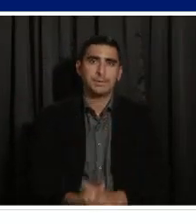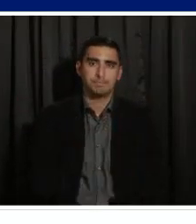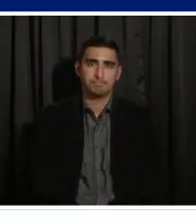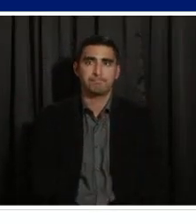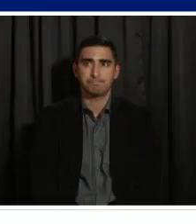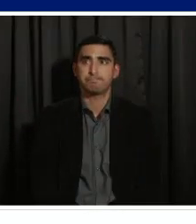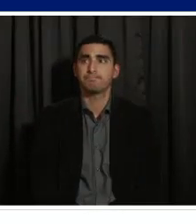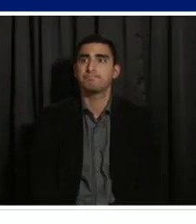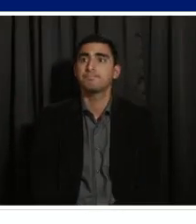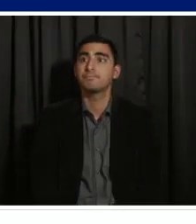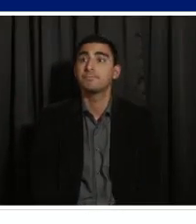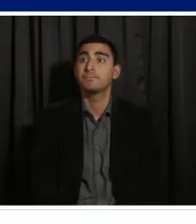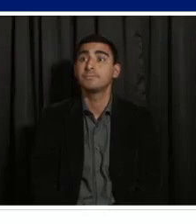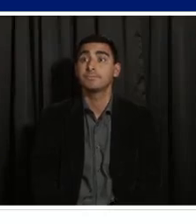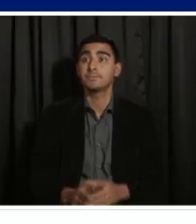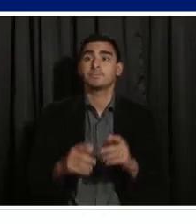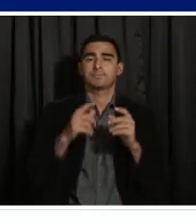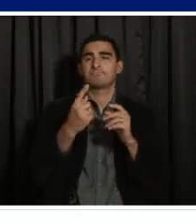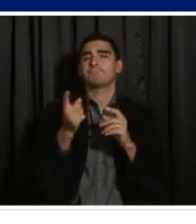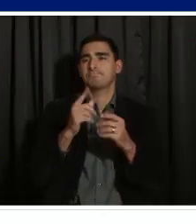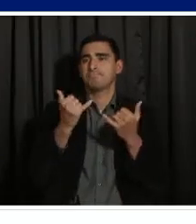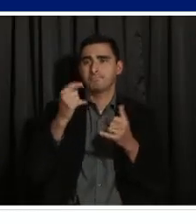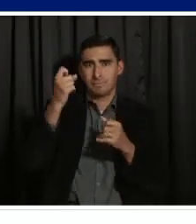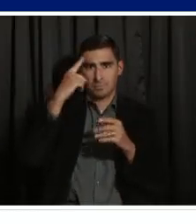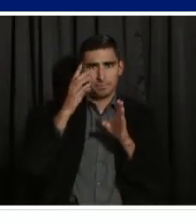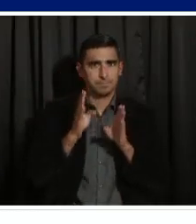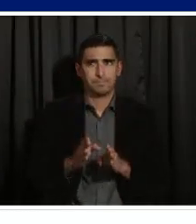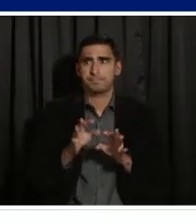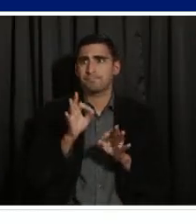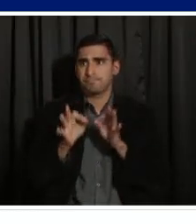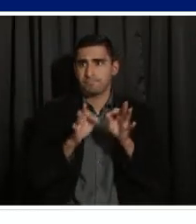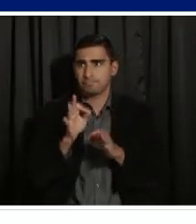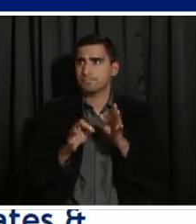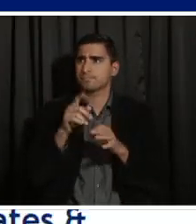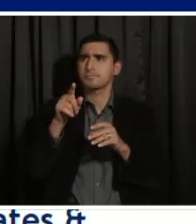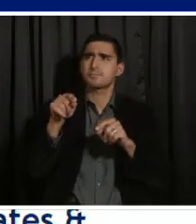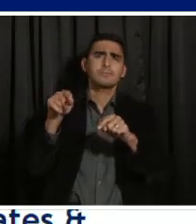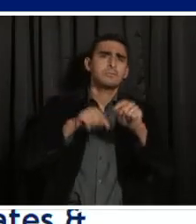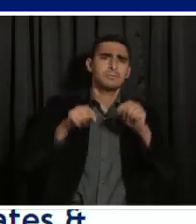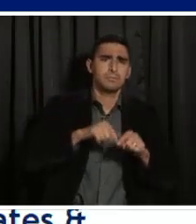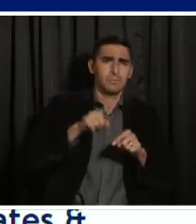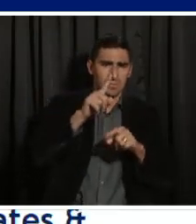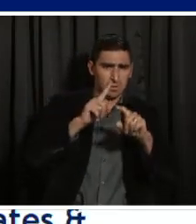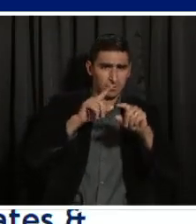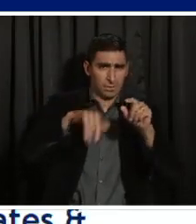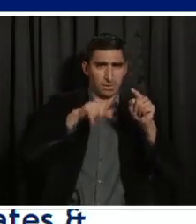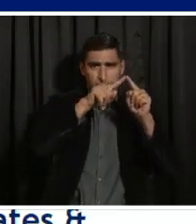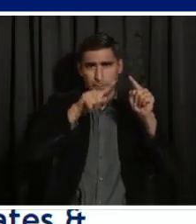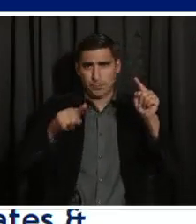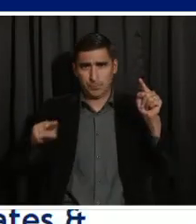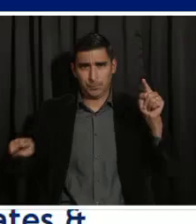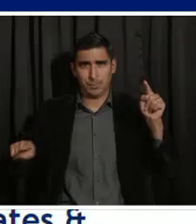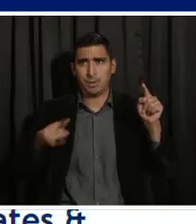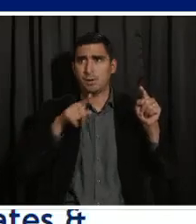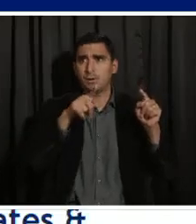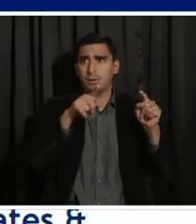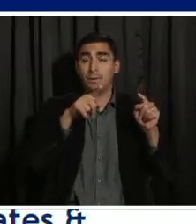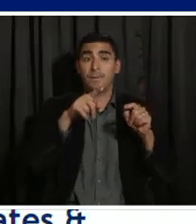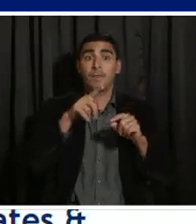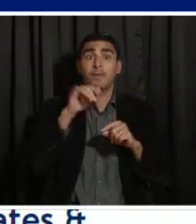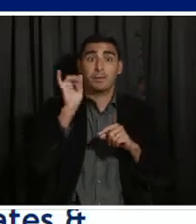I want to introduce Scott Bookman. Before that, go back to the chart that shows the different counties and where they are. This is also a hopeful